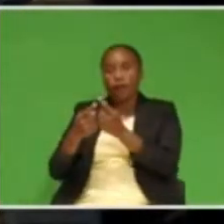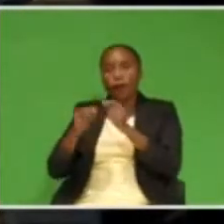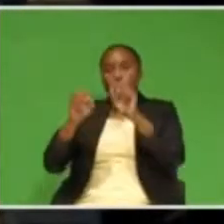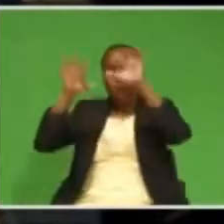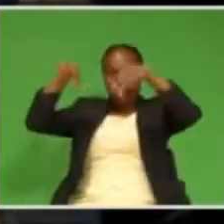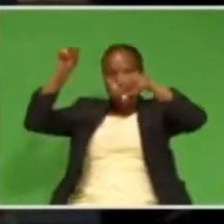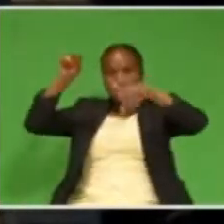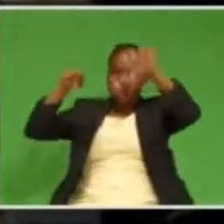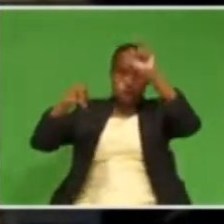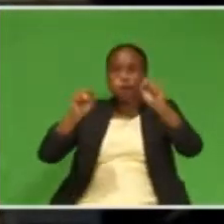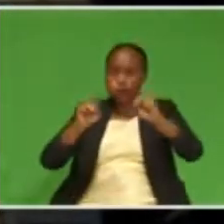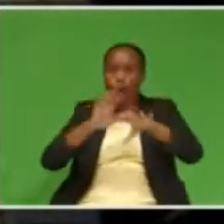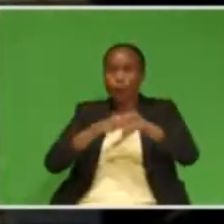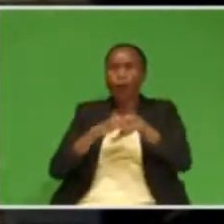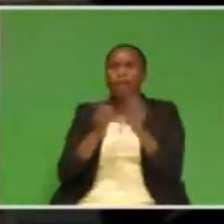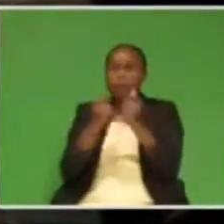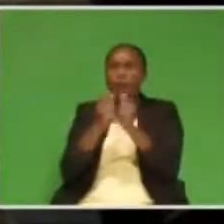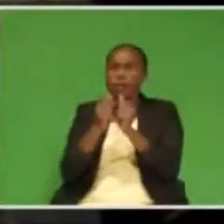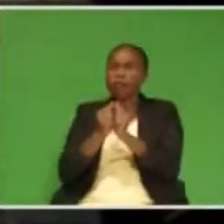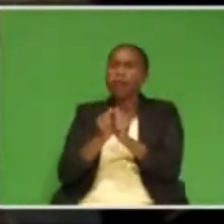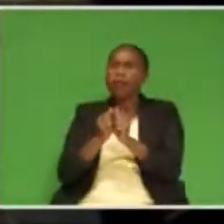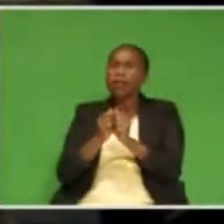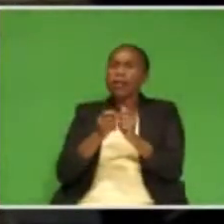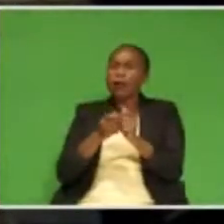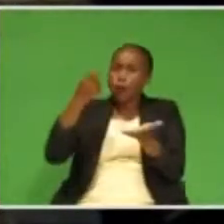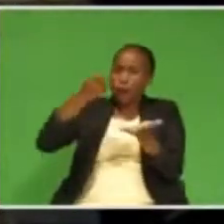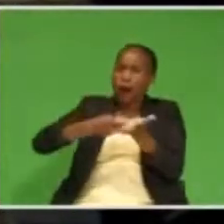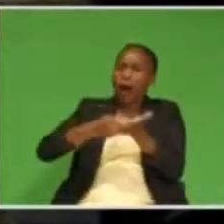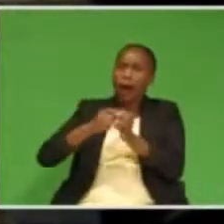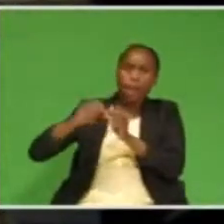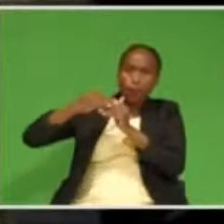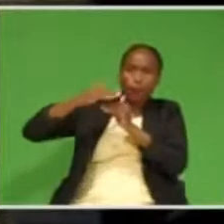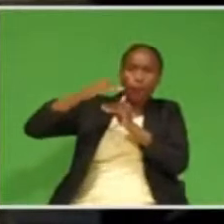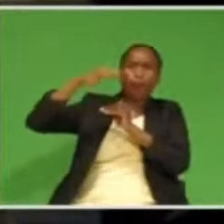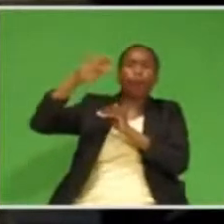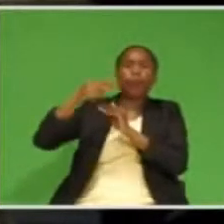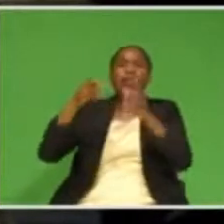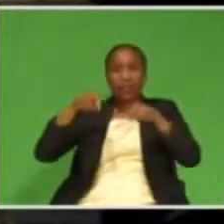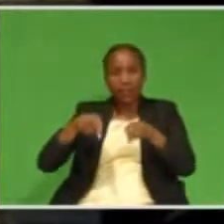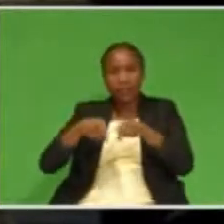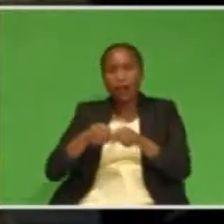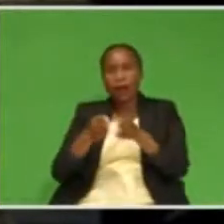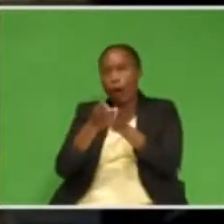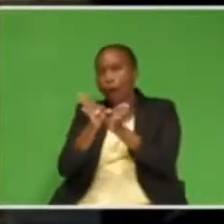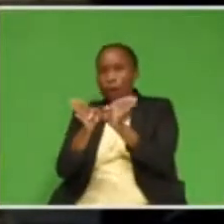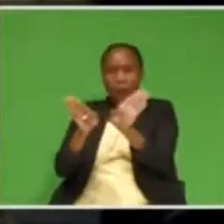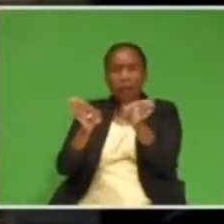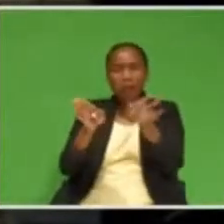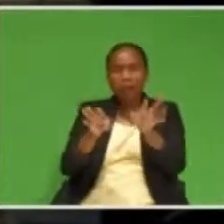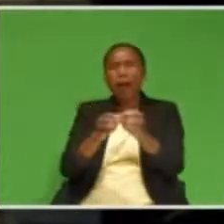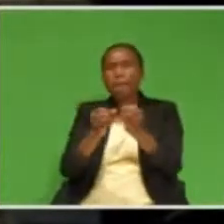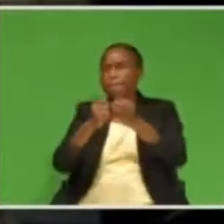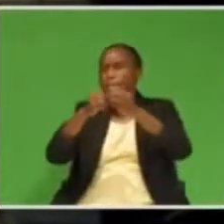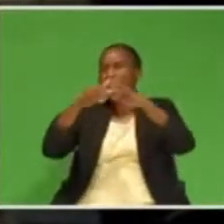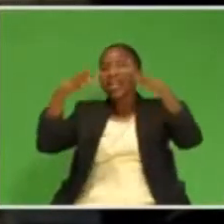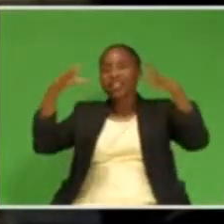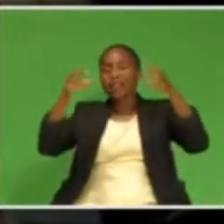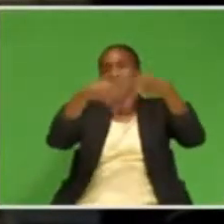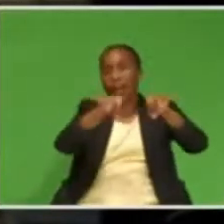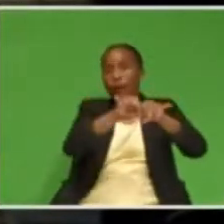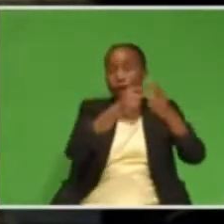This year, we will take steps to unlock massive value for poor households